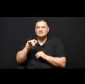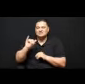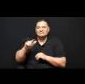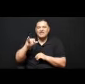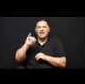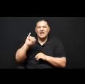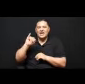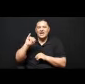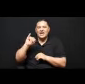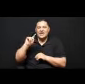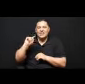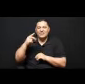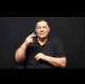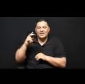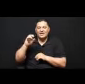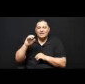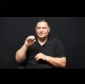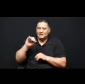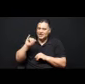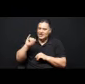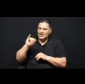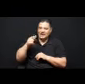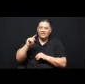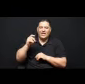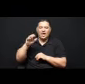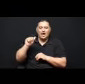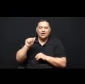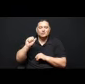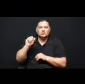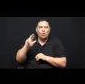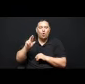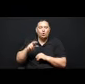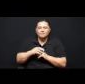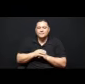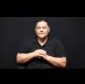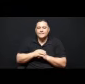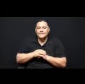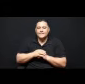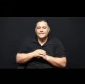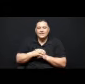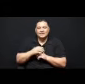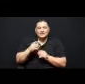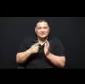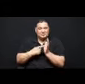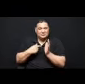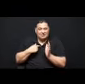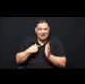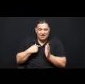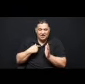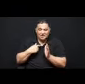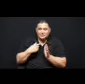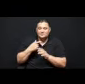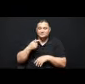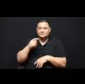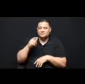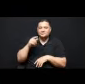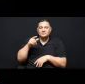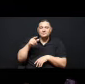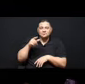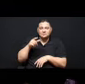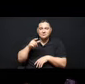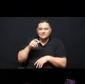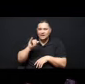to. But sometimes I lift an icky beer in his honor on the shores of Pyramid Lake, where some say he